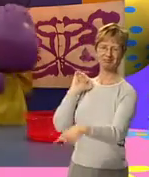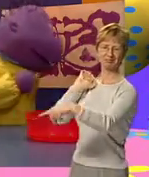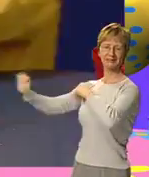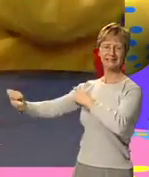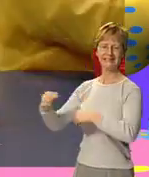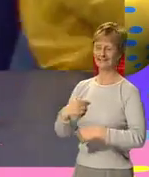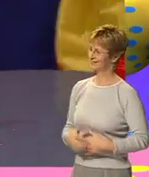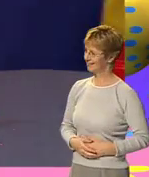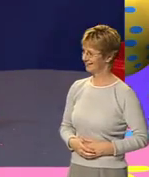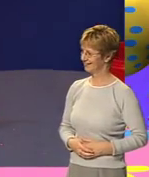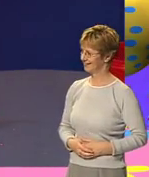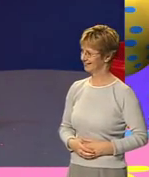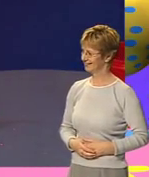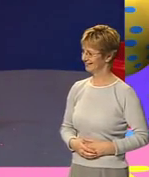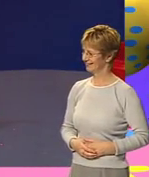that.